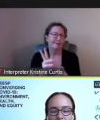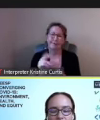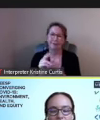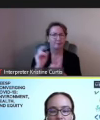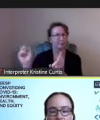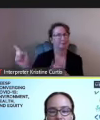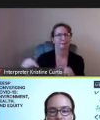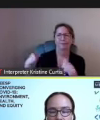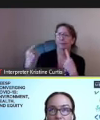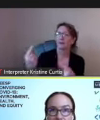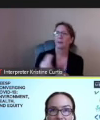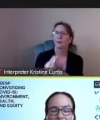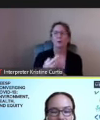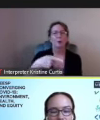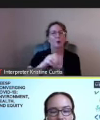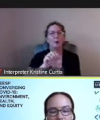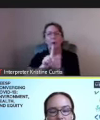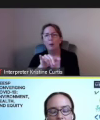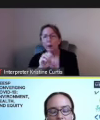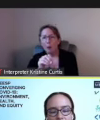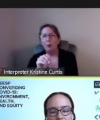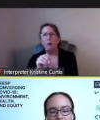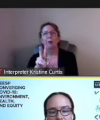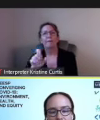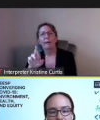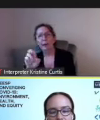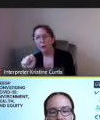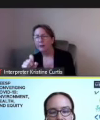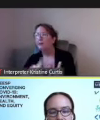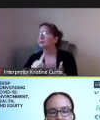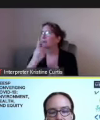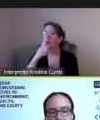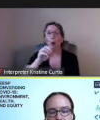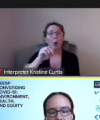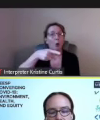and for opioid detection. Next.